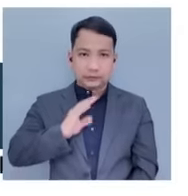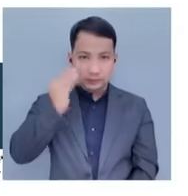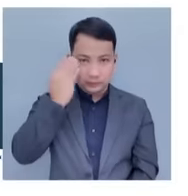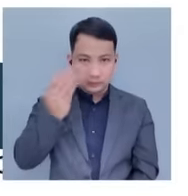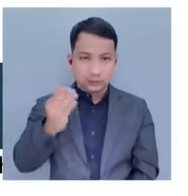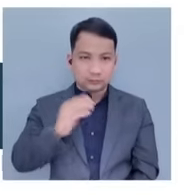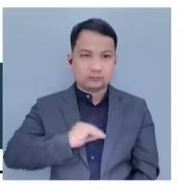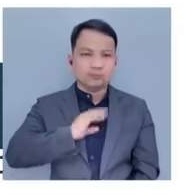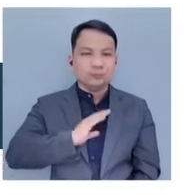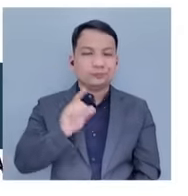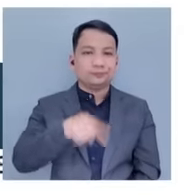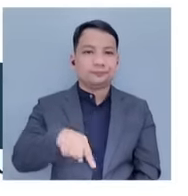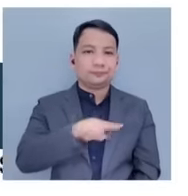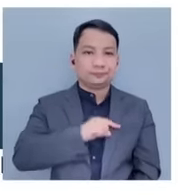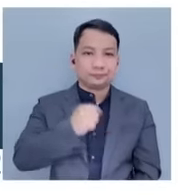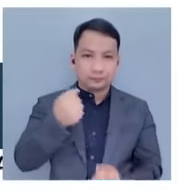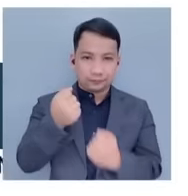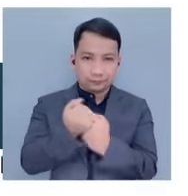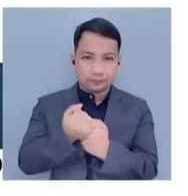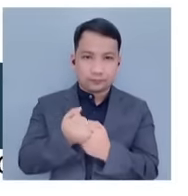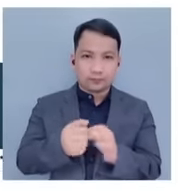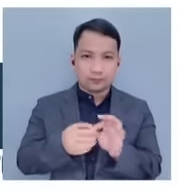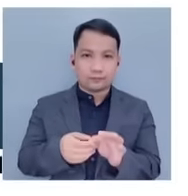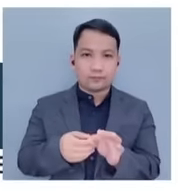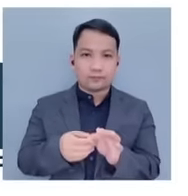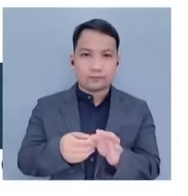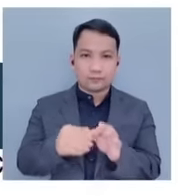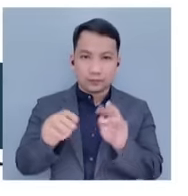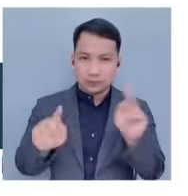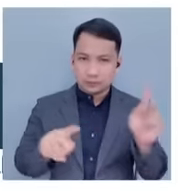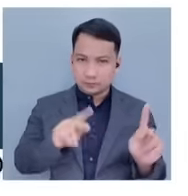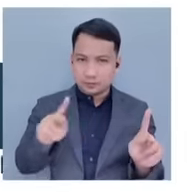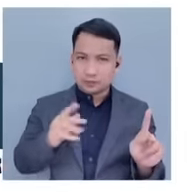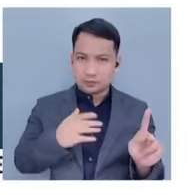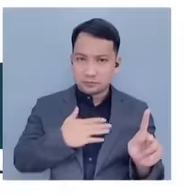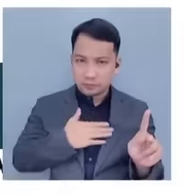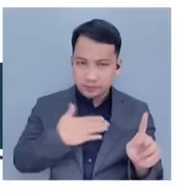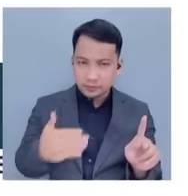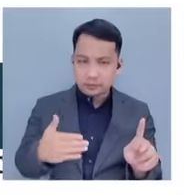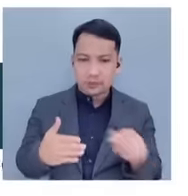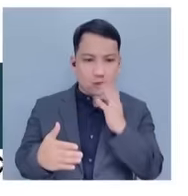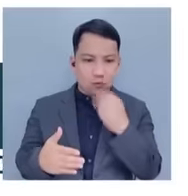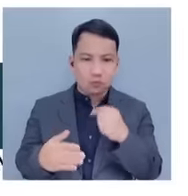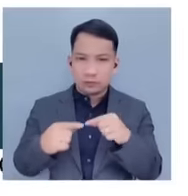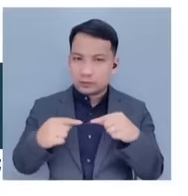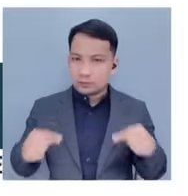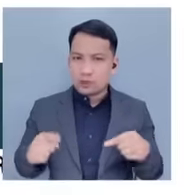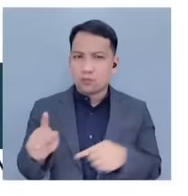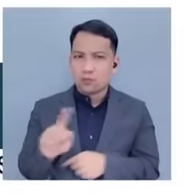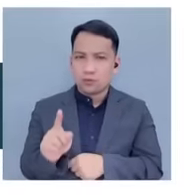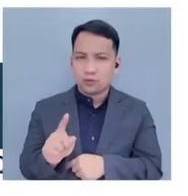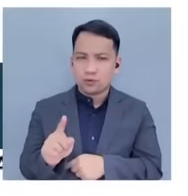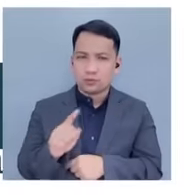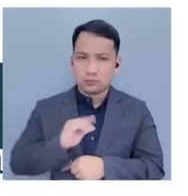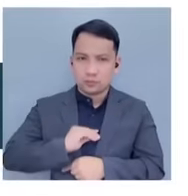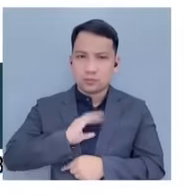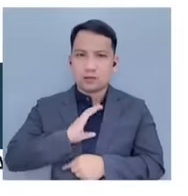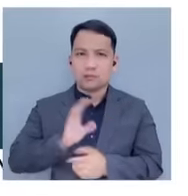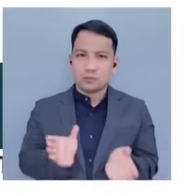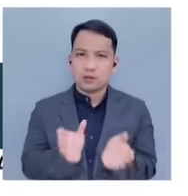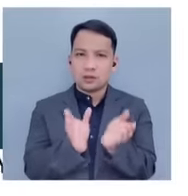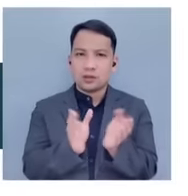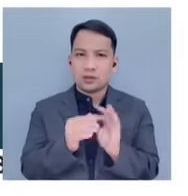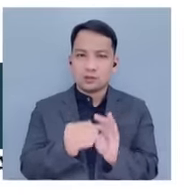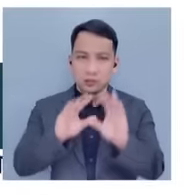those who support the People's Initiative, those who are against it. But what could be the motivation of the